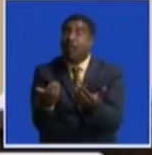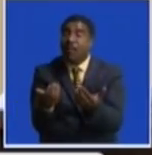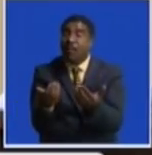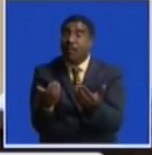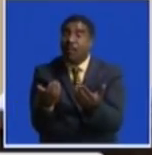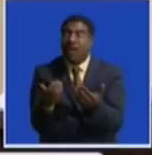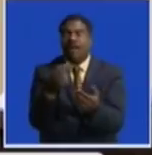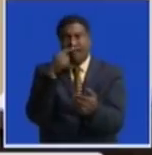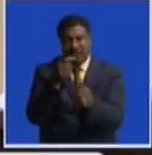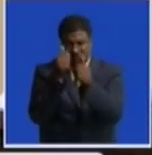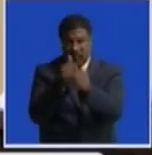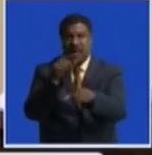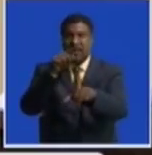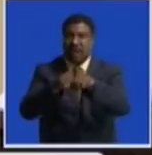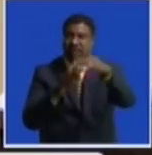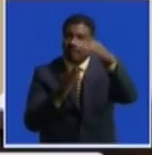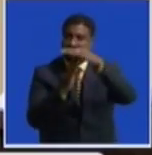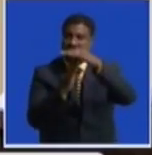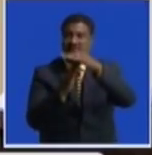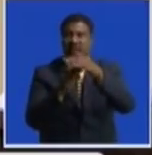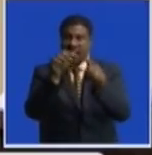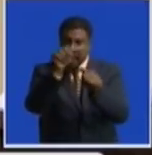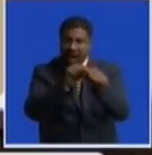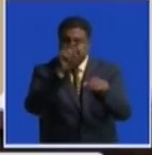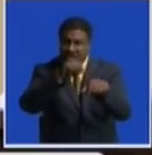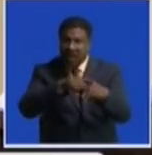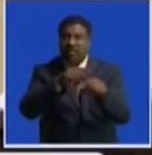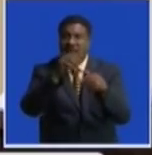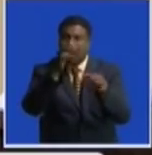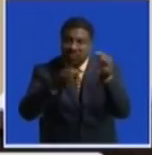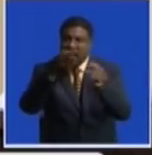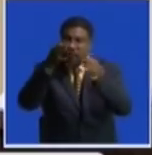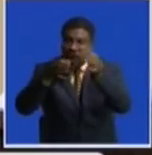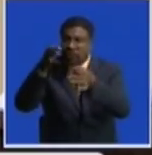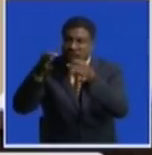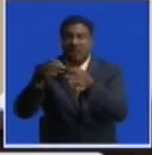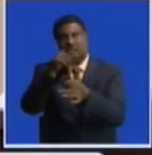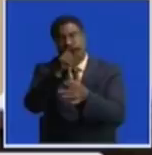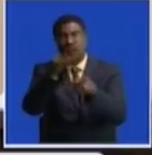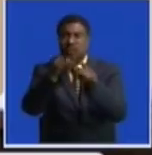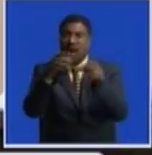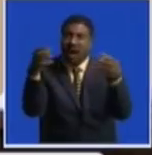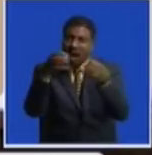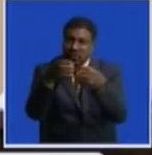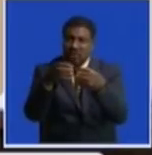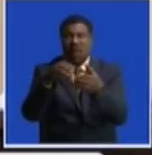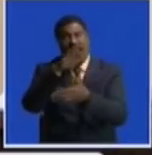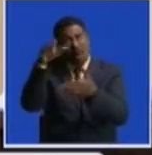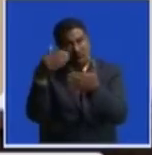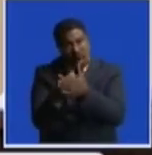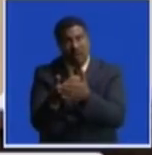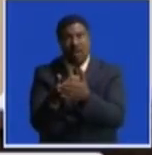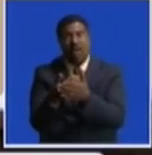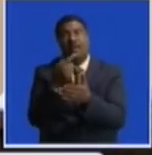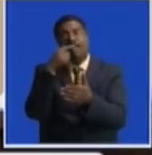strict timelines for various stages of the litigation, which the judges Council, and all litigants will